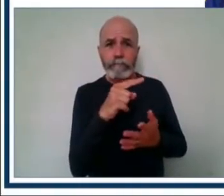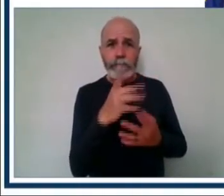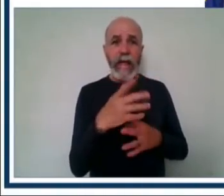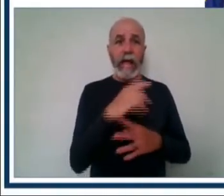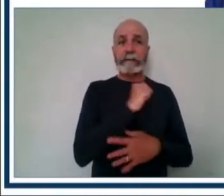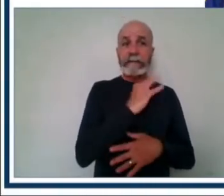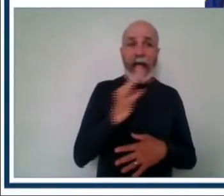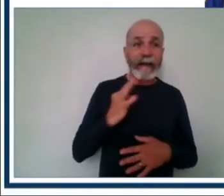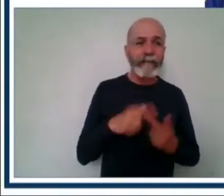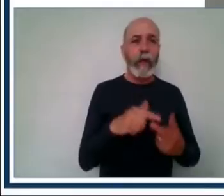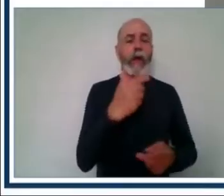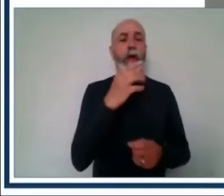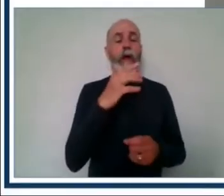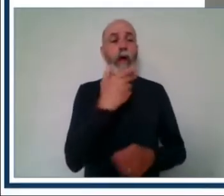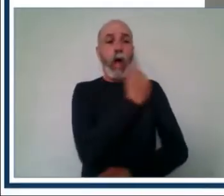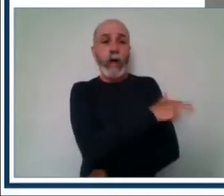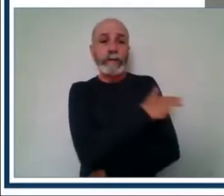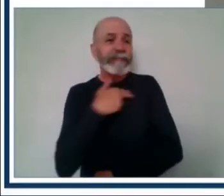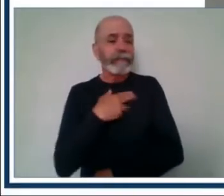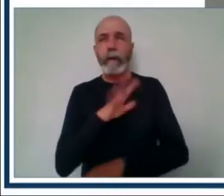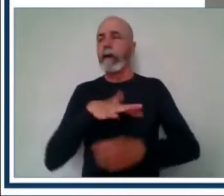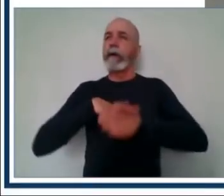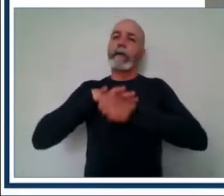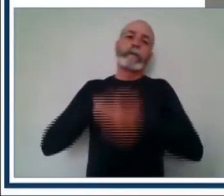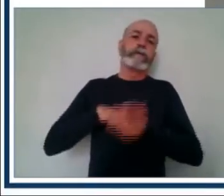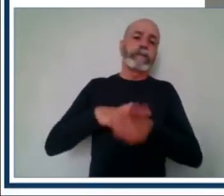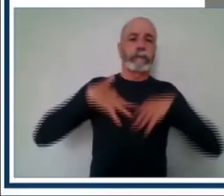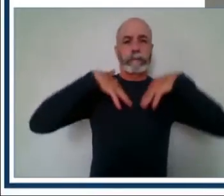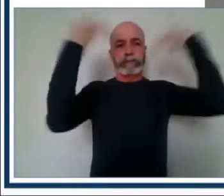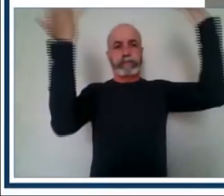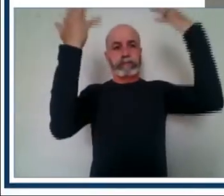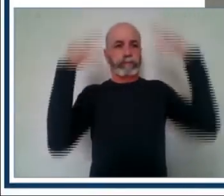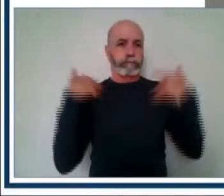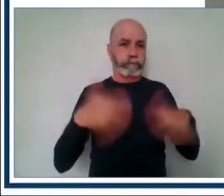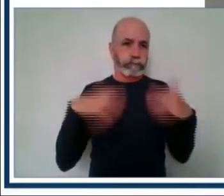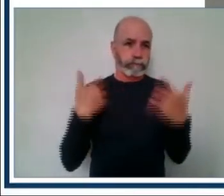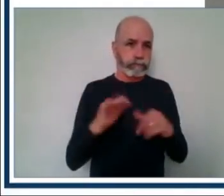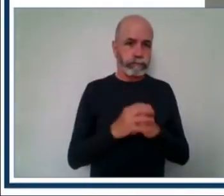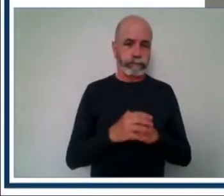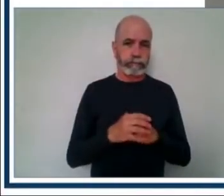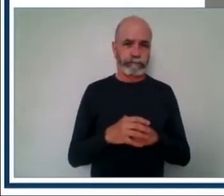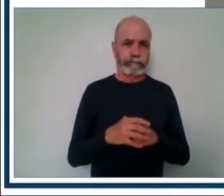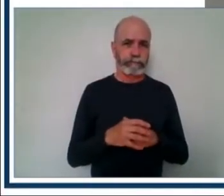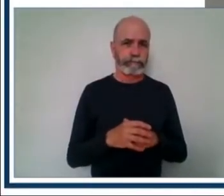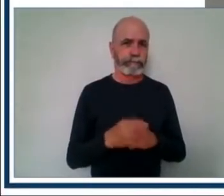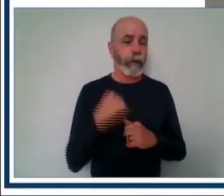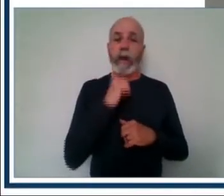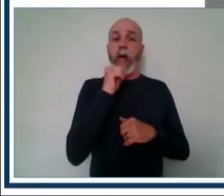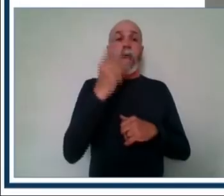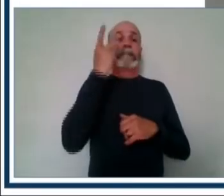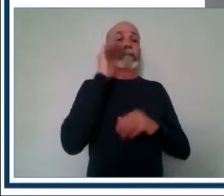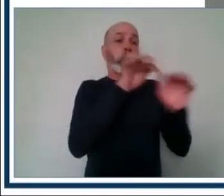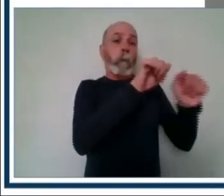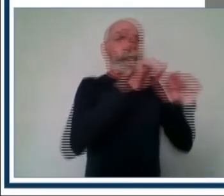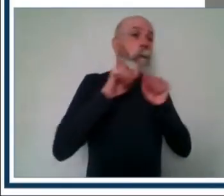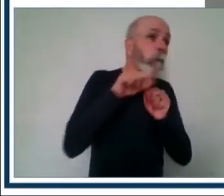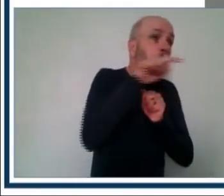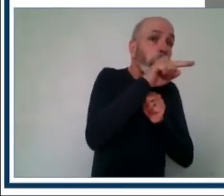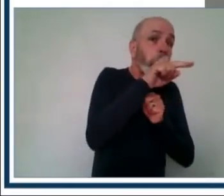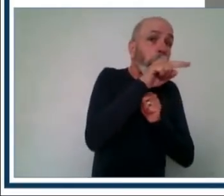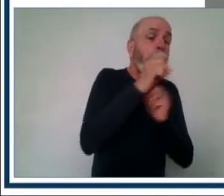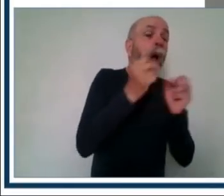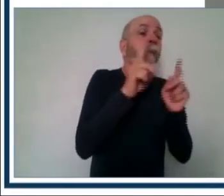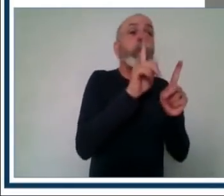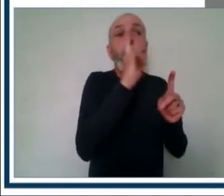I think I haven't seen precise modeling on this. What we do know is that the way we minimize the number of